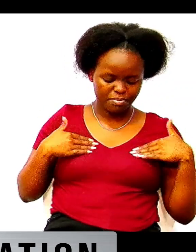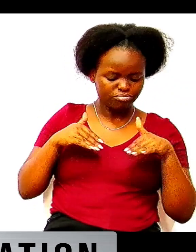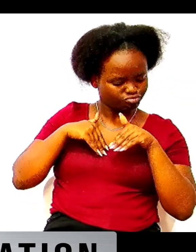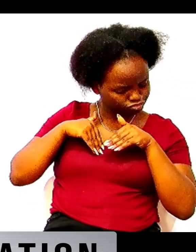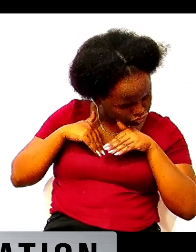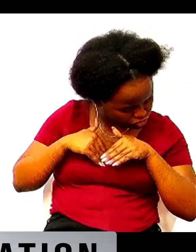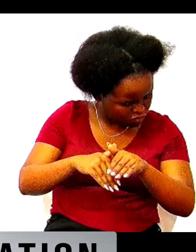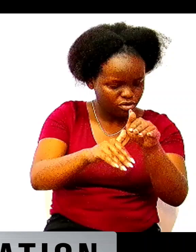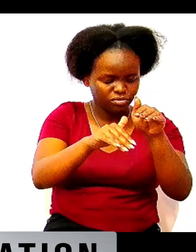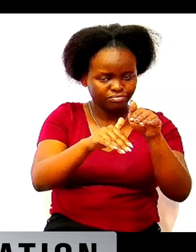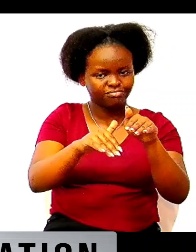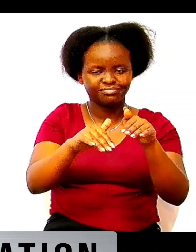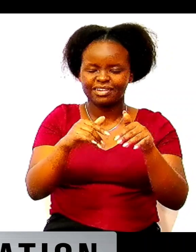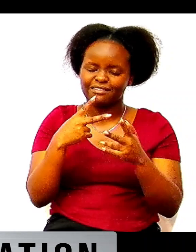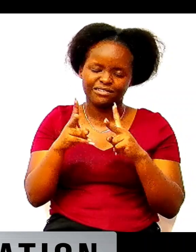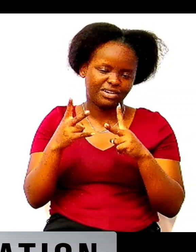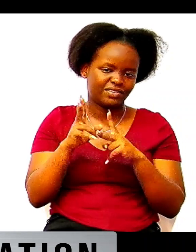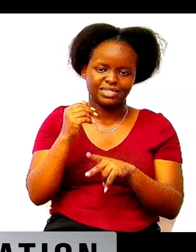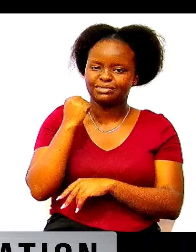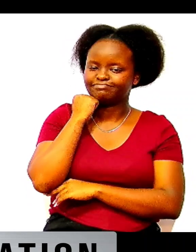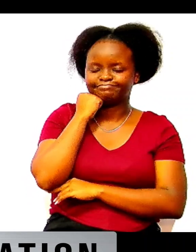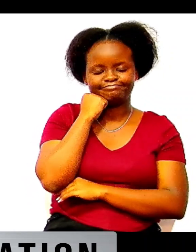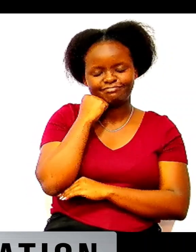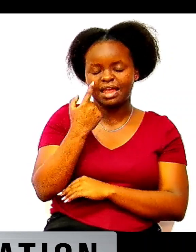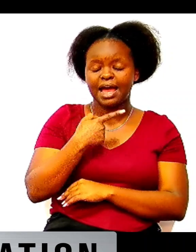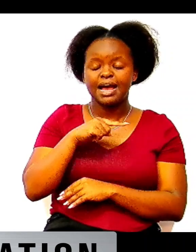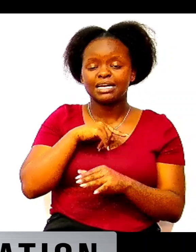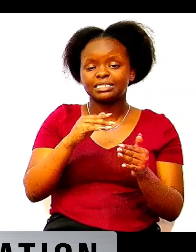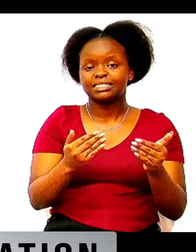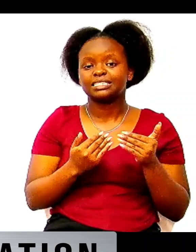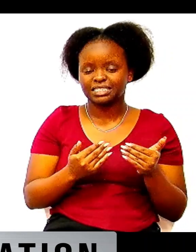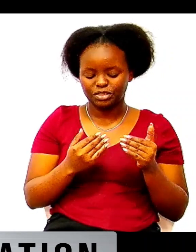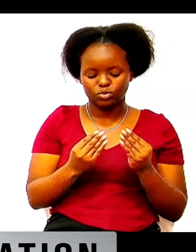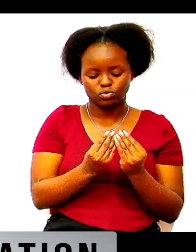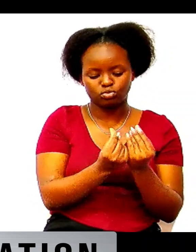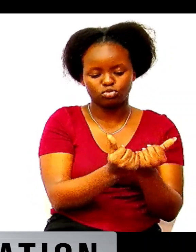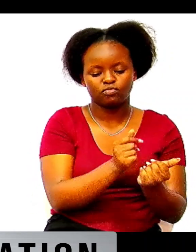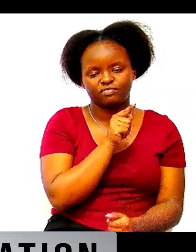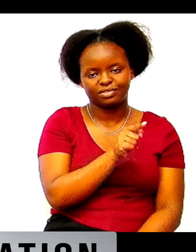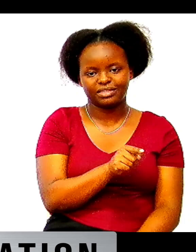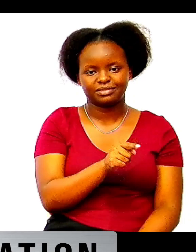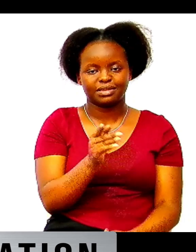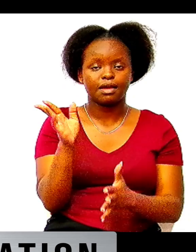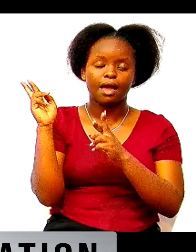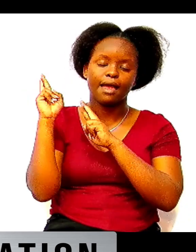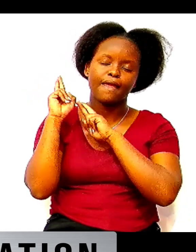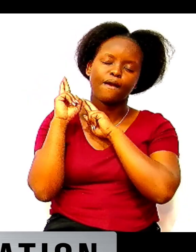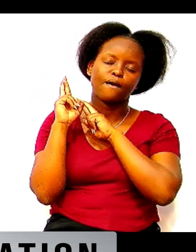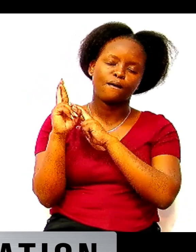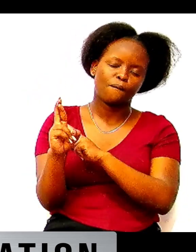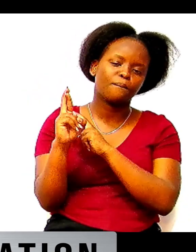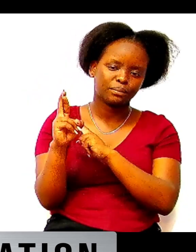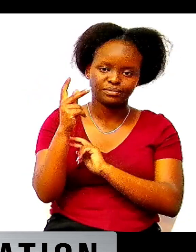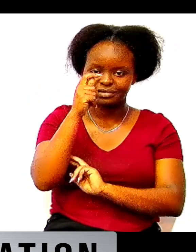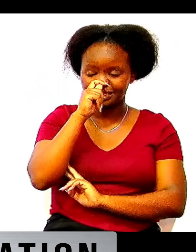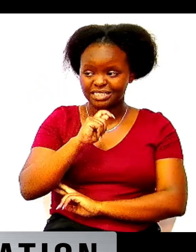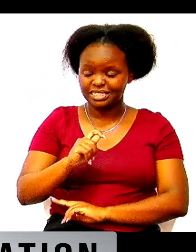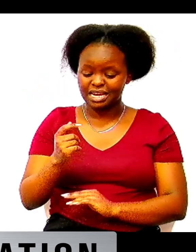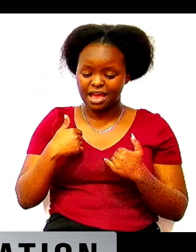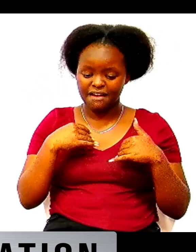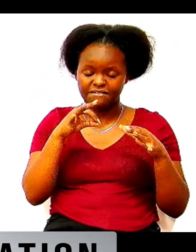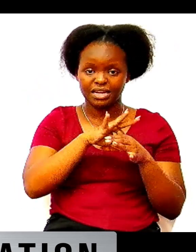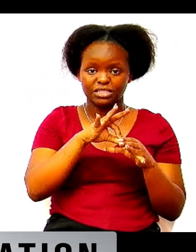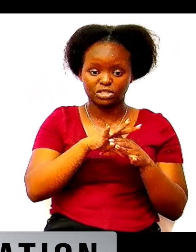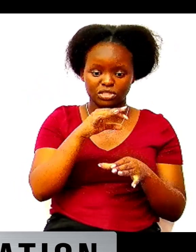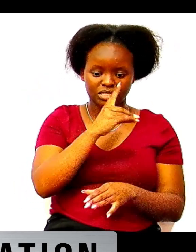through. And it is unfortunate. We need to get this sorted out. And I hope the Tanzanians are having the elections in this